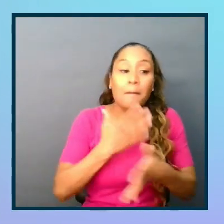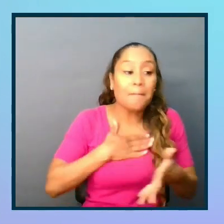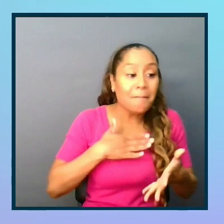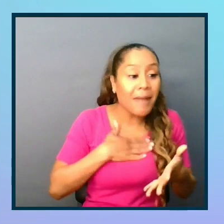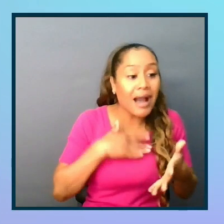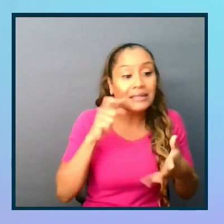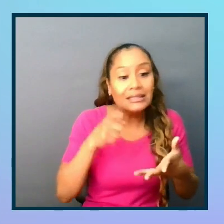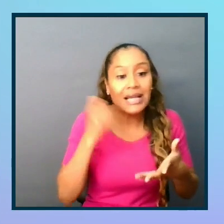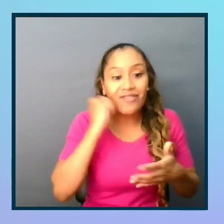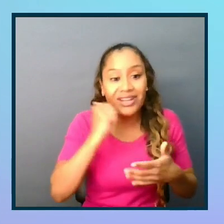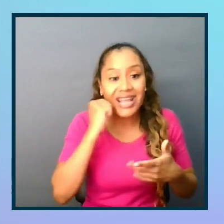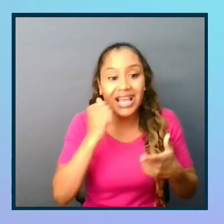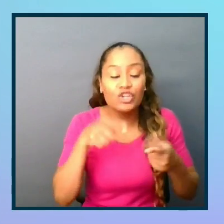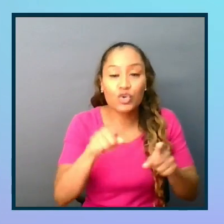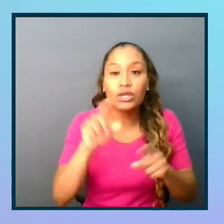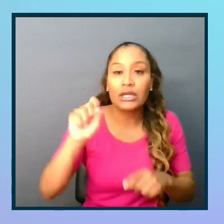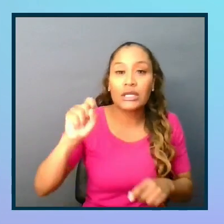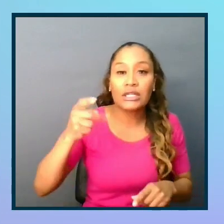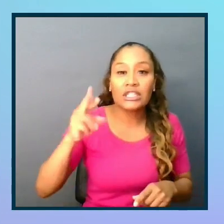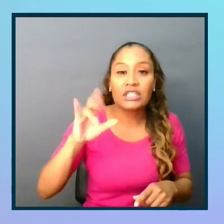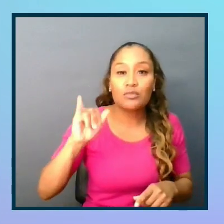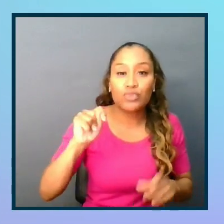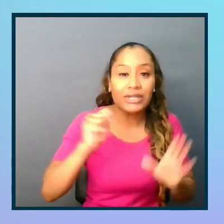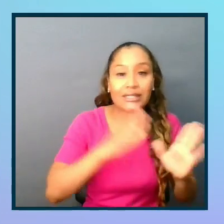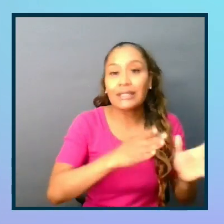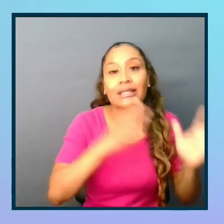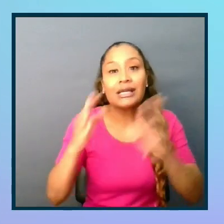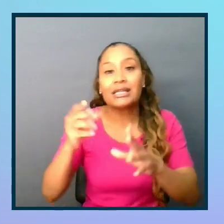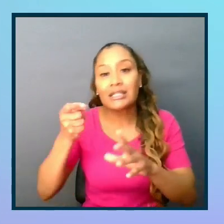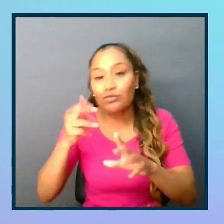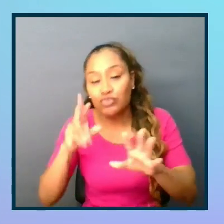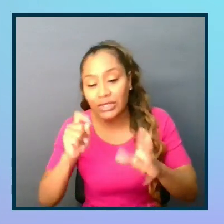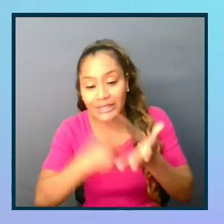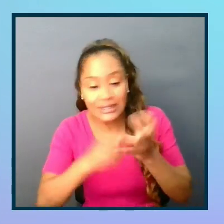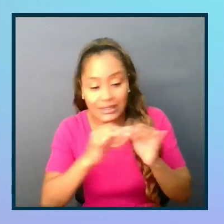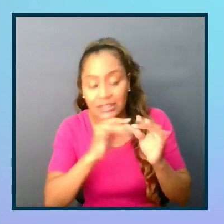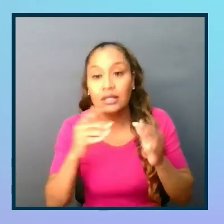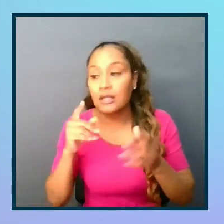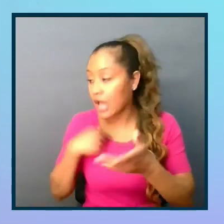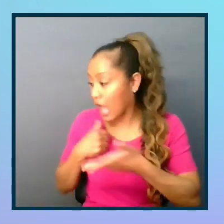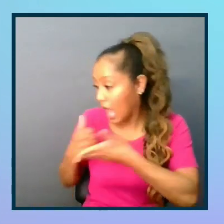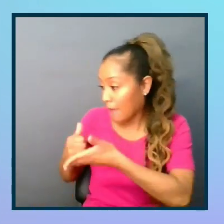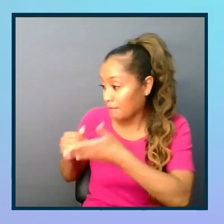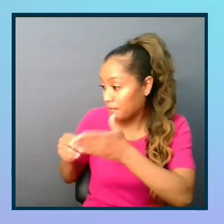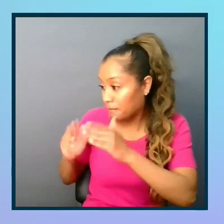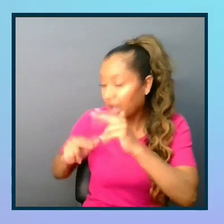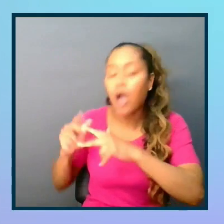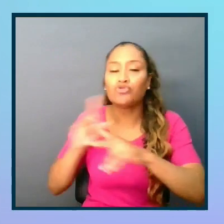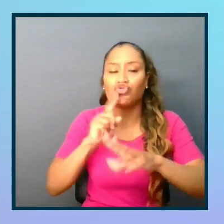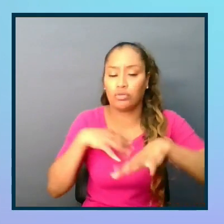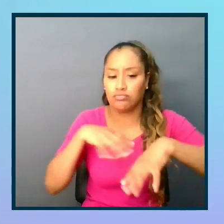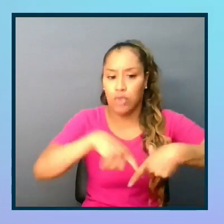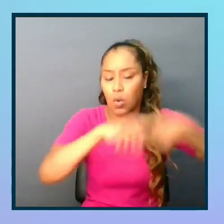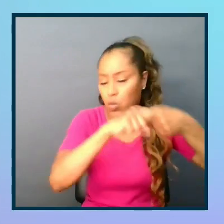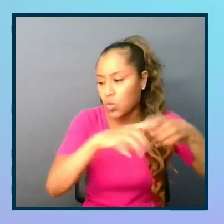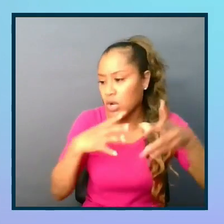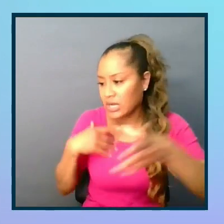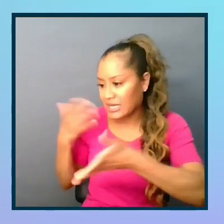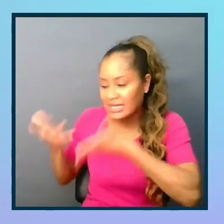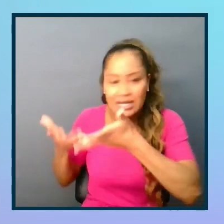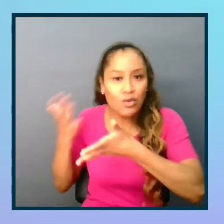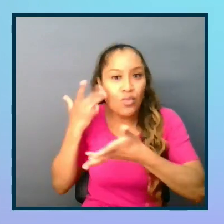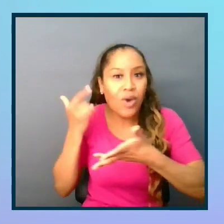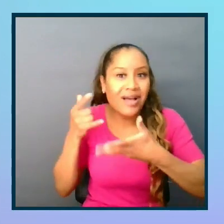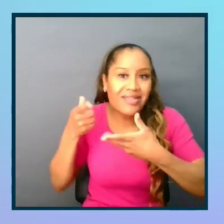on day-to-day and sprint to sprint, if they need help on what's being built, I will always make time for that because that's actively what's going on in the